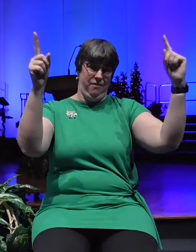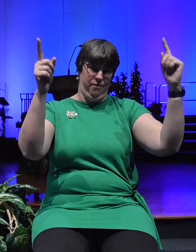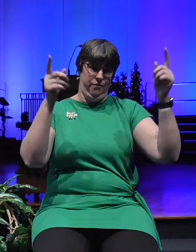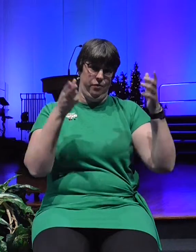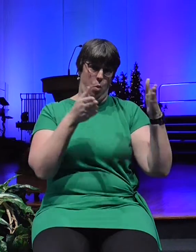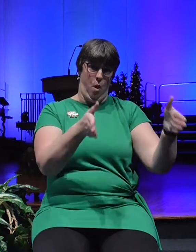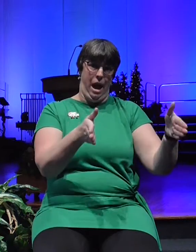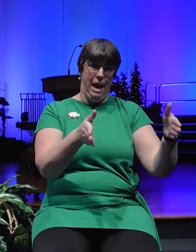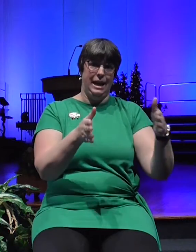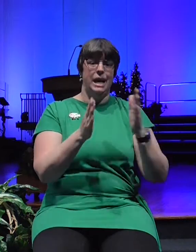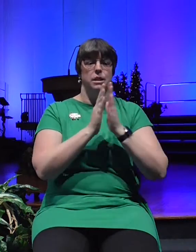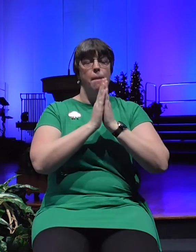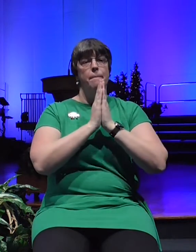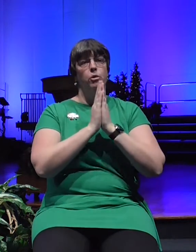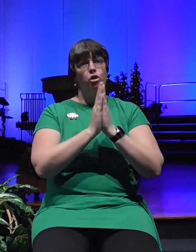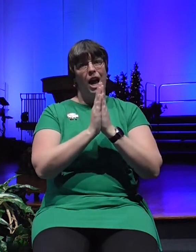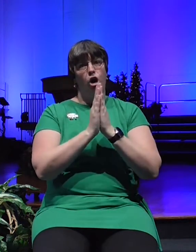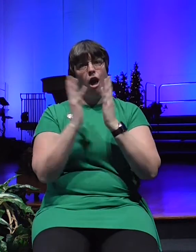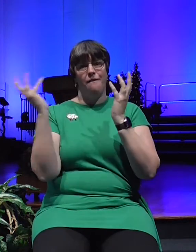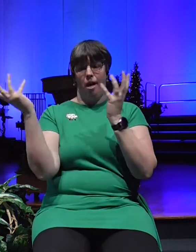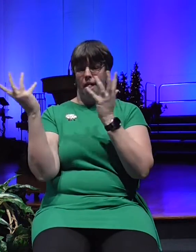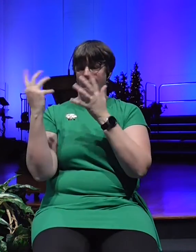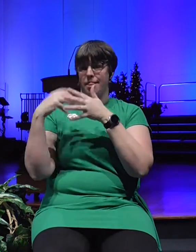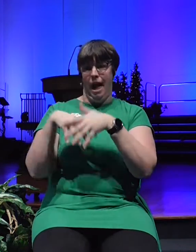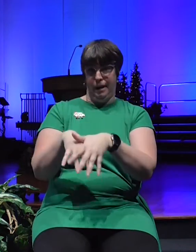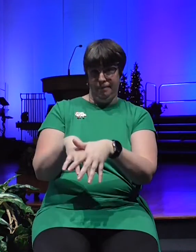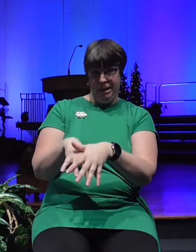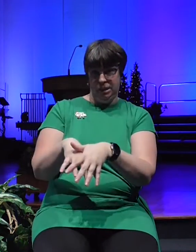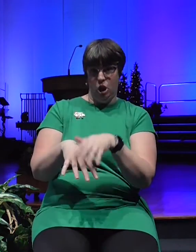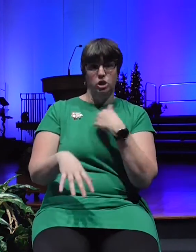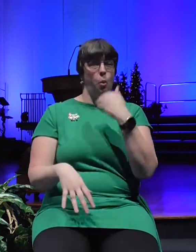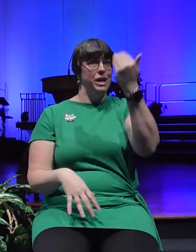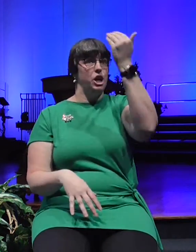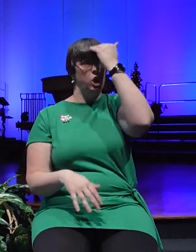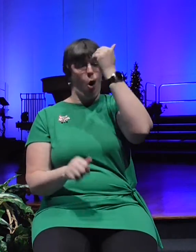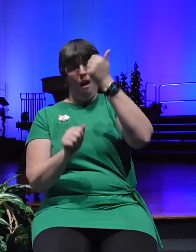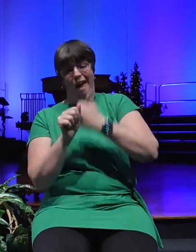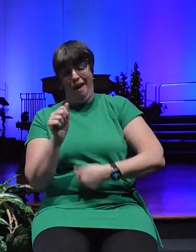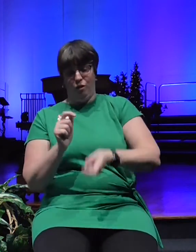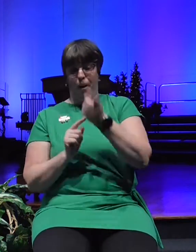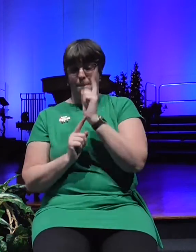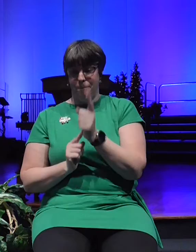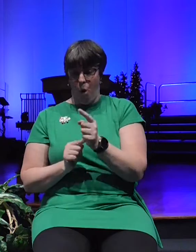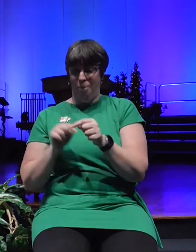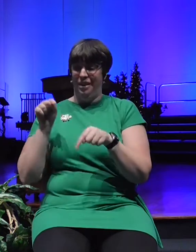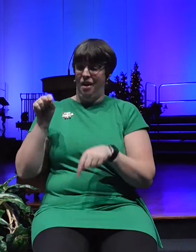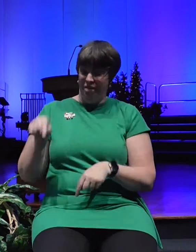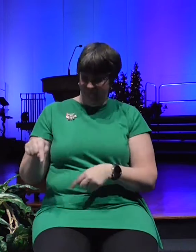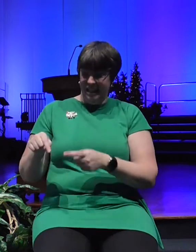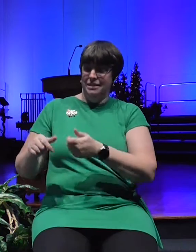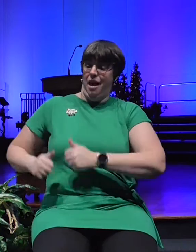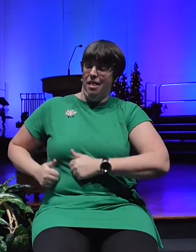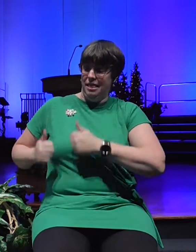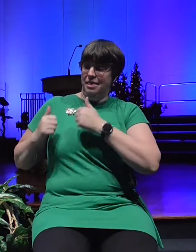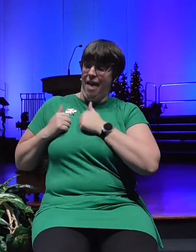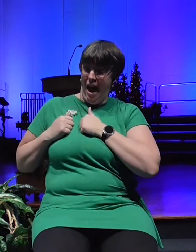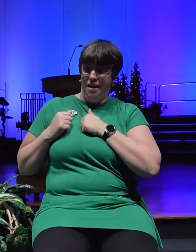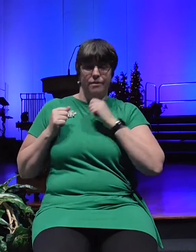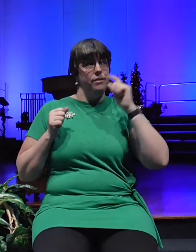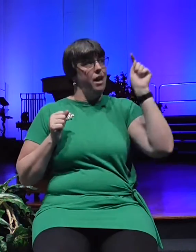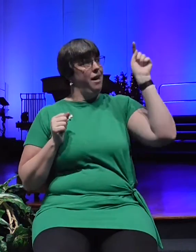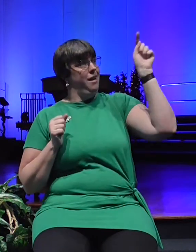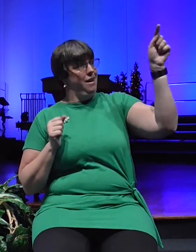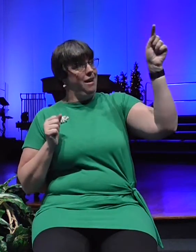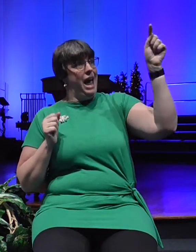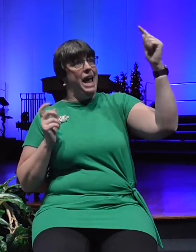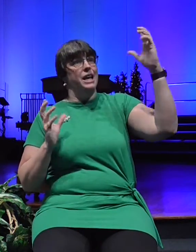a prayer of alignment, a prayer where we know that every moment of our life, this life is co-creating through us, and